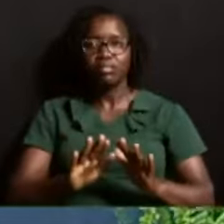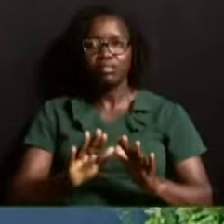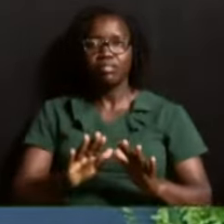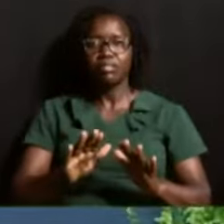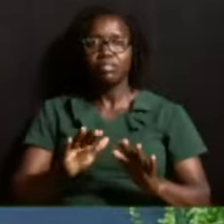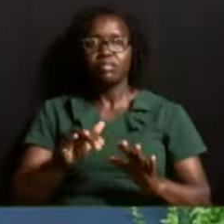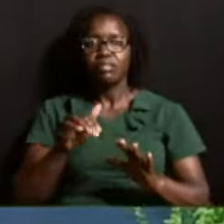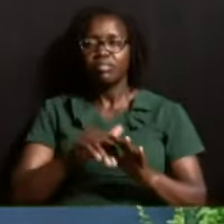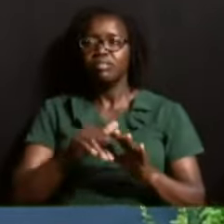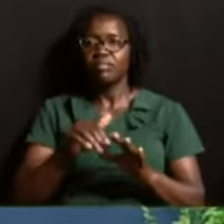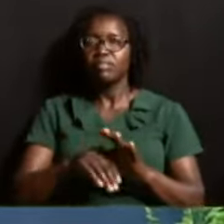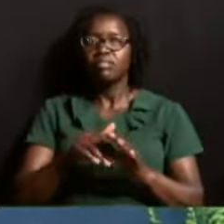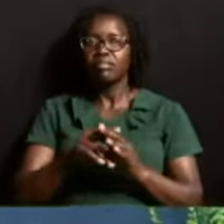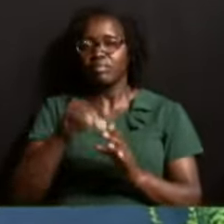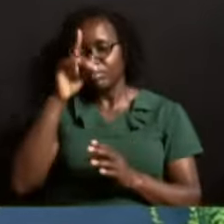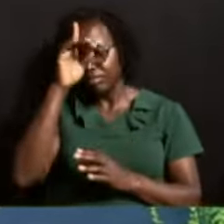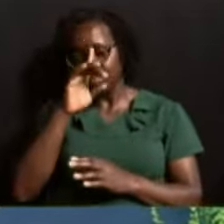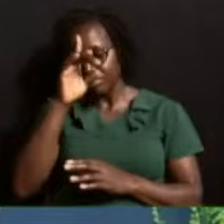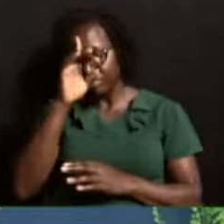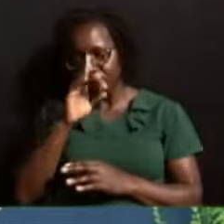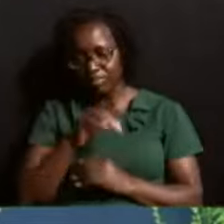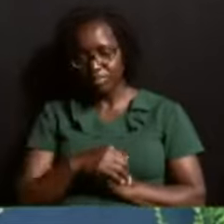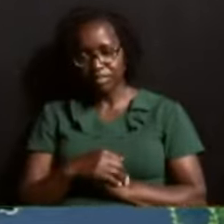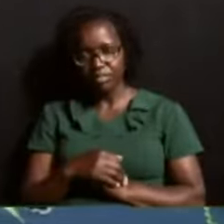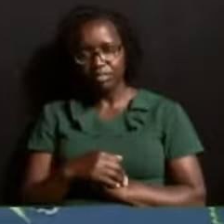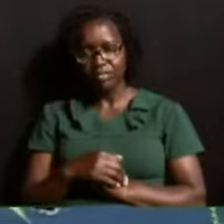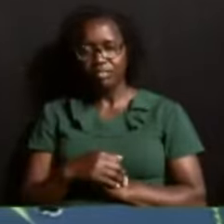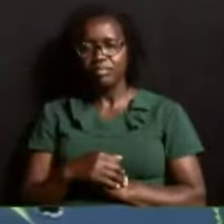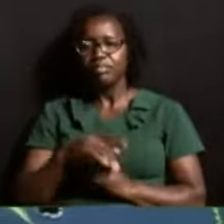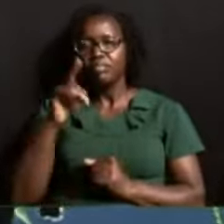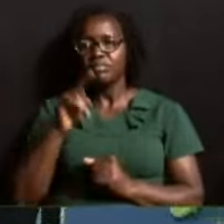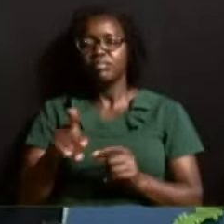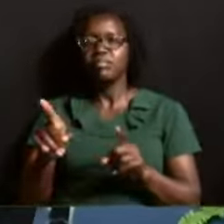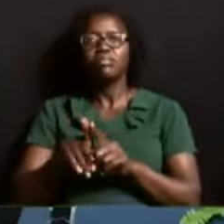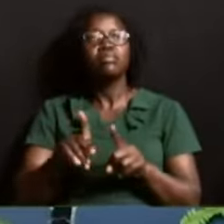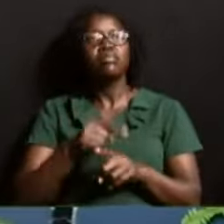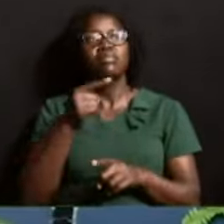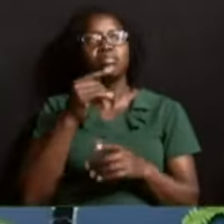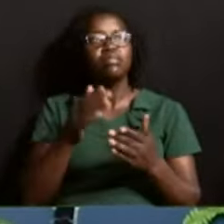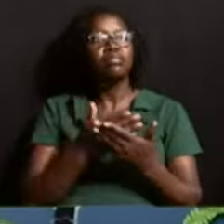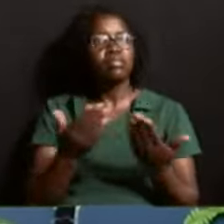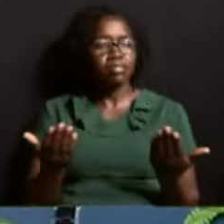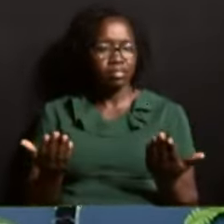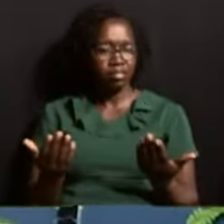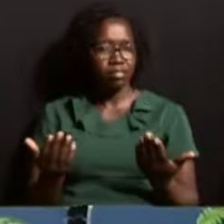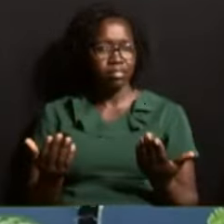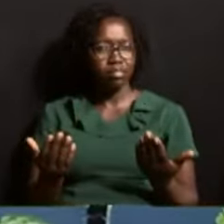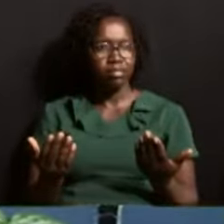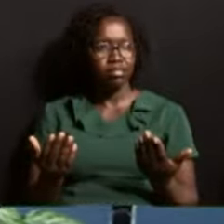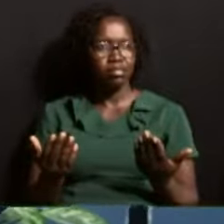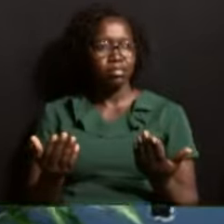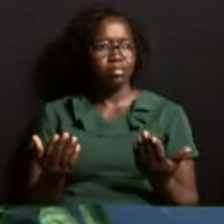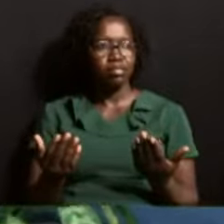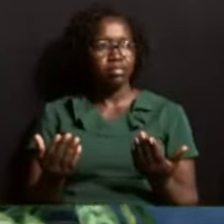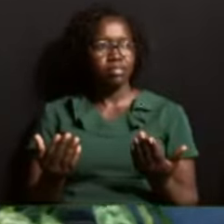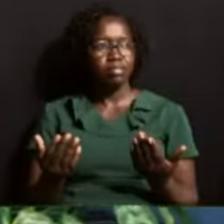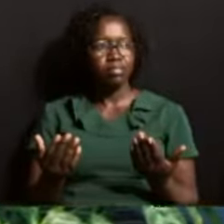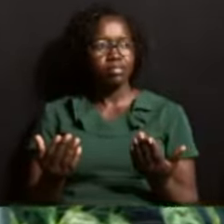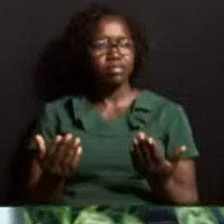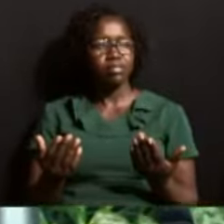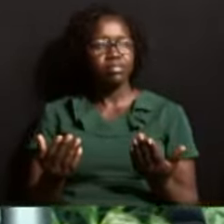is critical. Now, we must also say something here. You know,